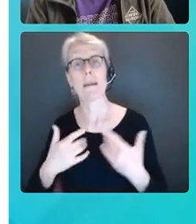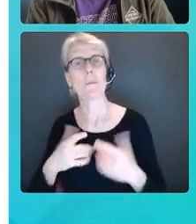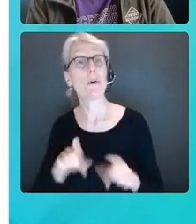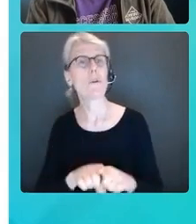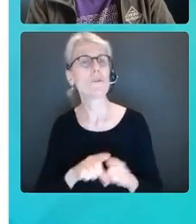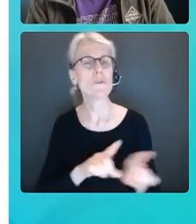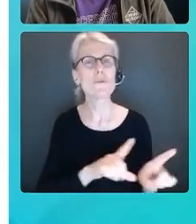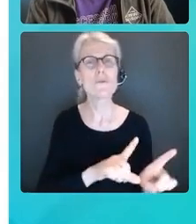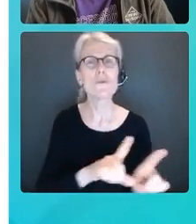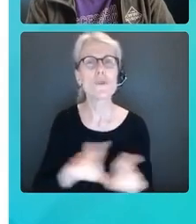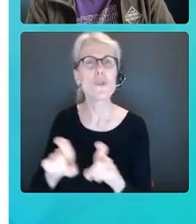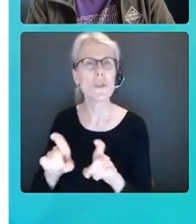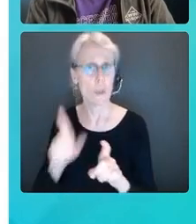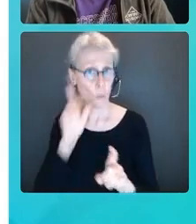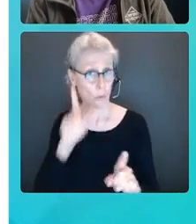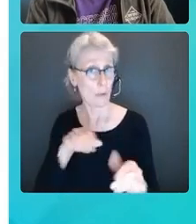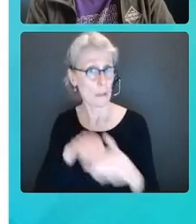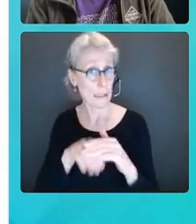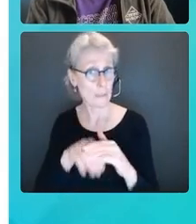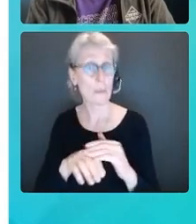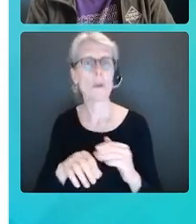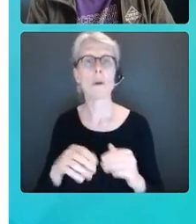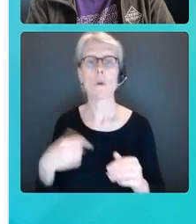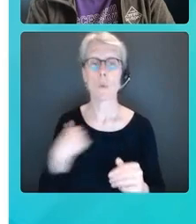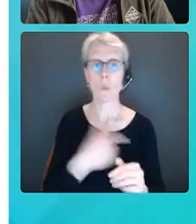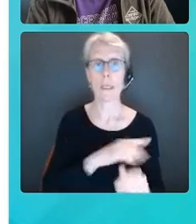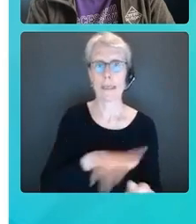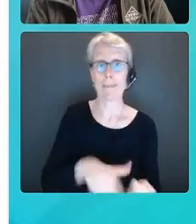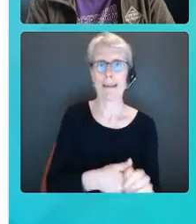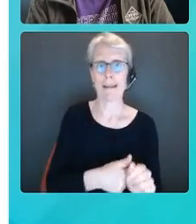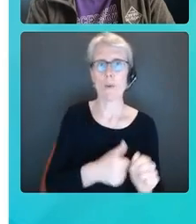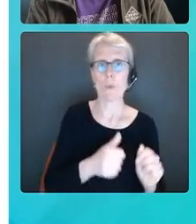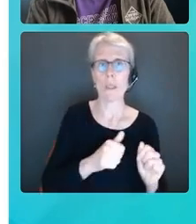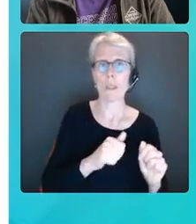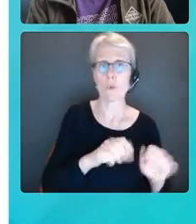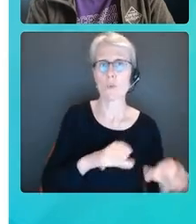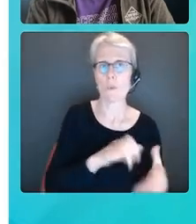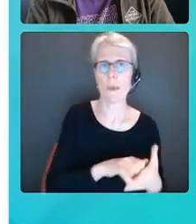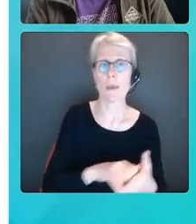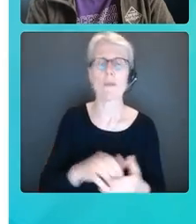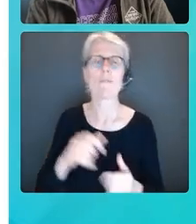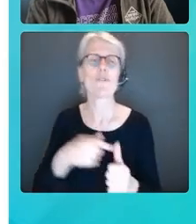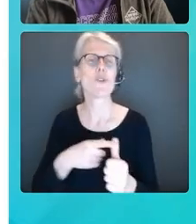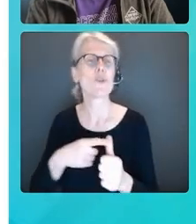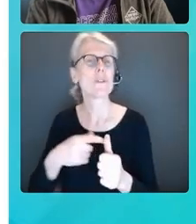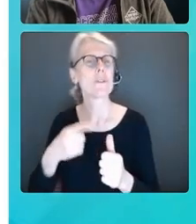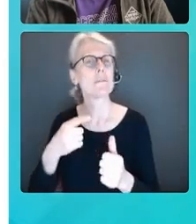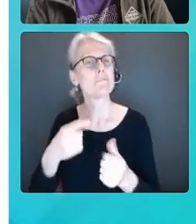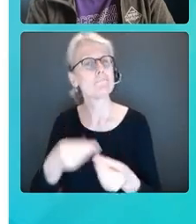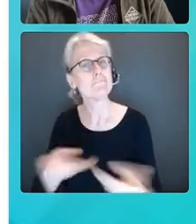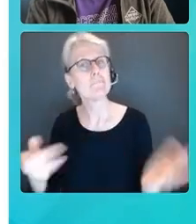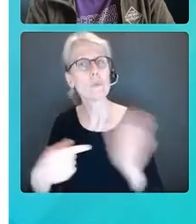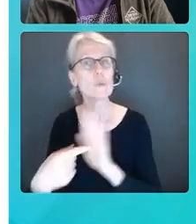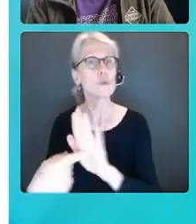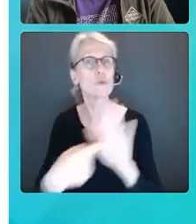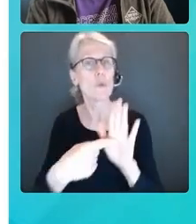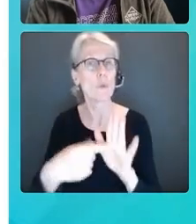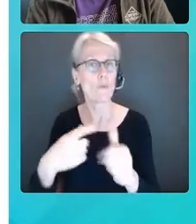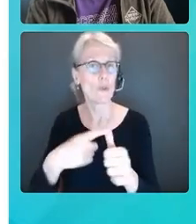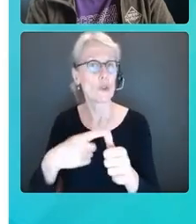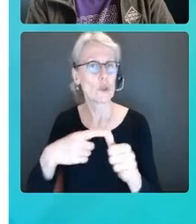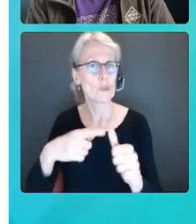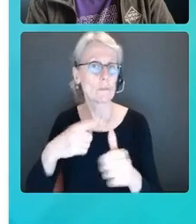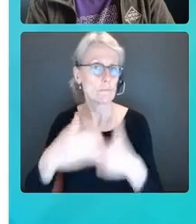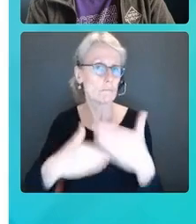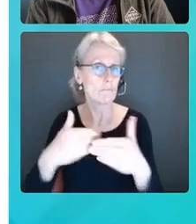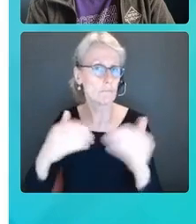accessible? Back end, yes, we had to focus on the front end first. I'll talk about back end, not just setting up an event,